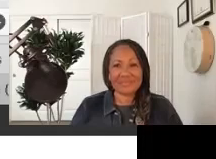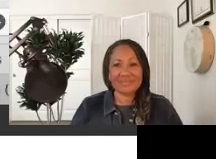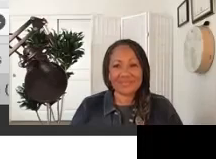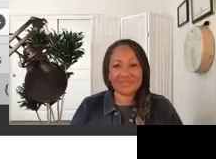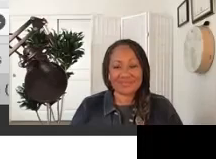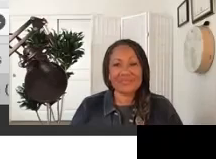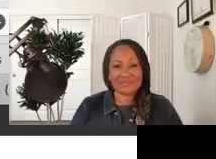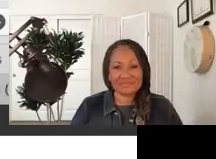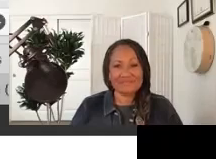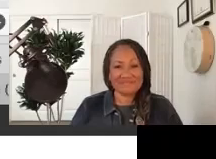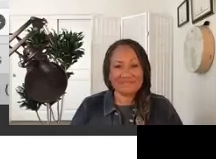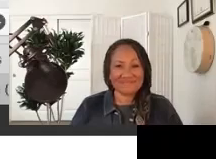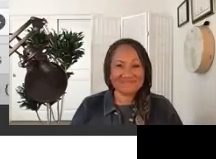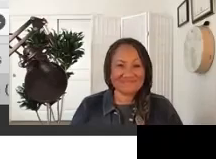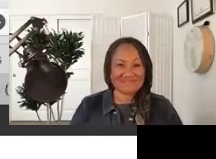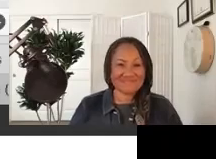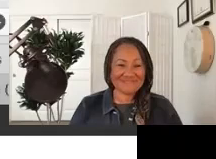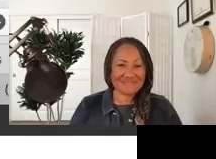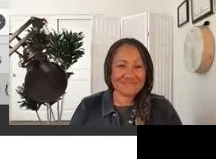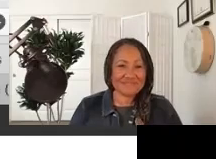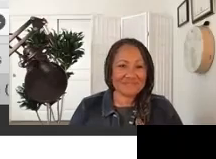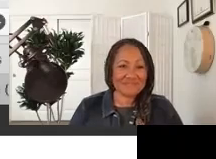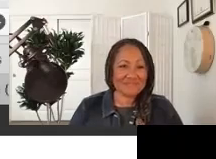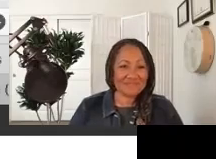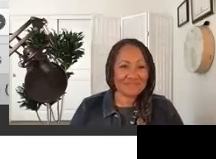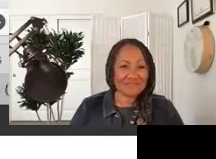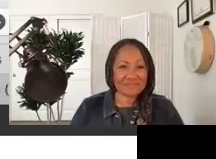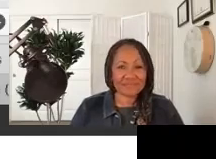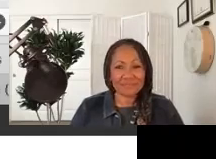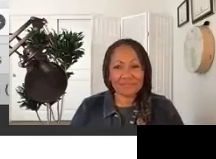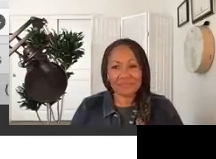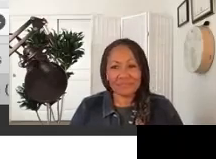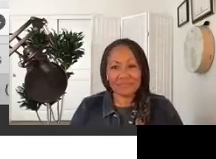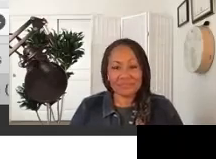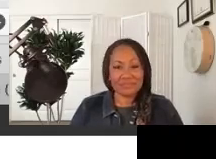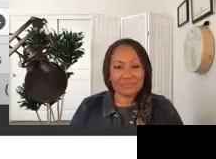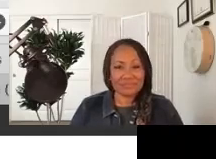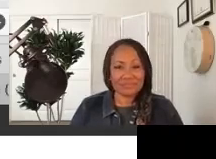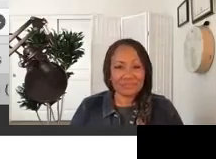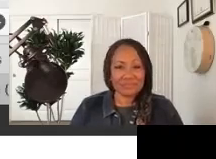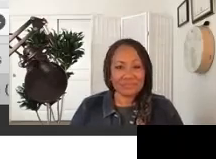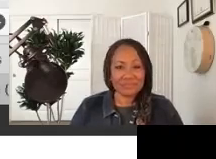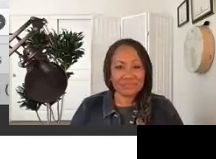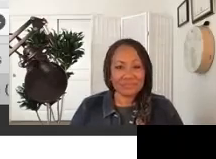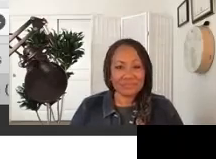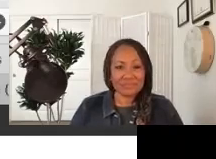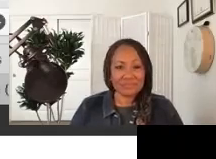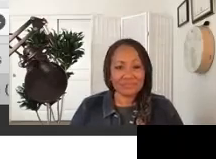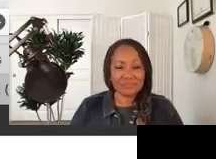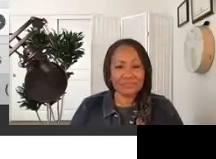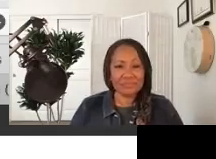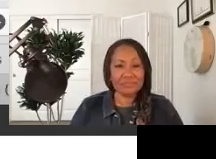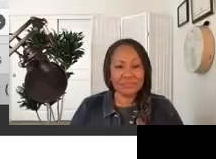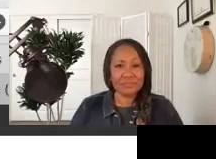Tony, Nathan, are you seeing anything central that we should take up? There were a few